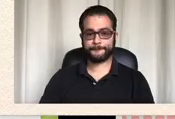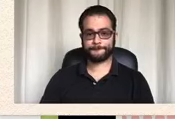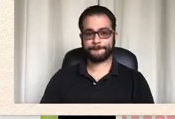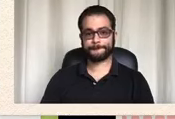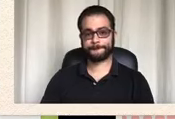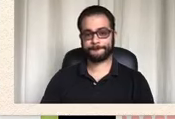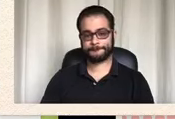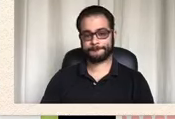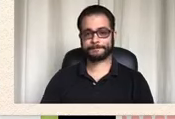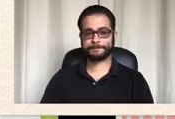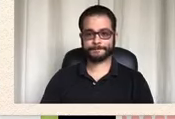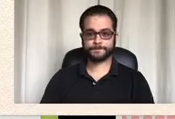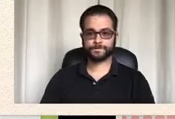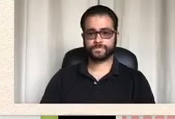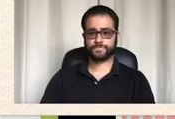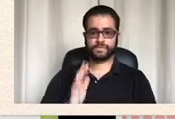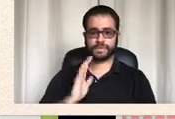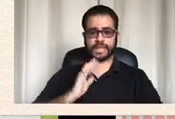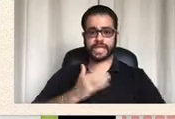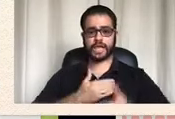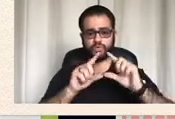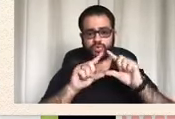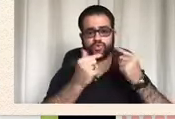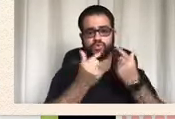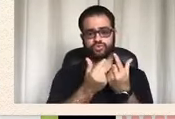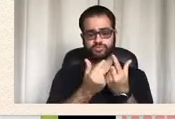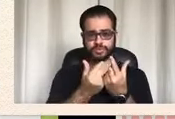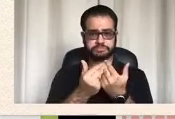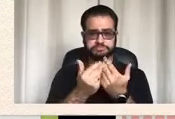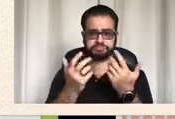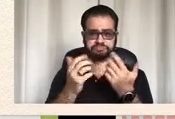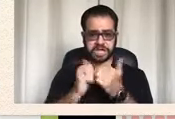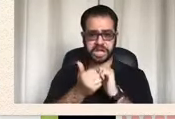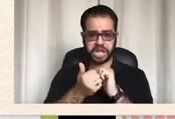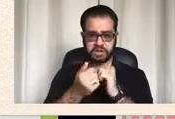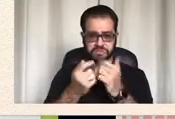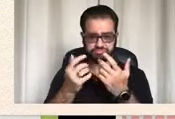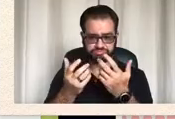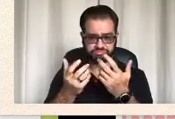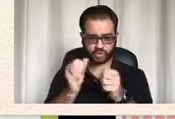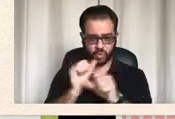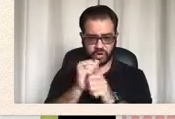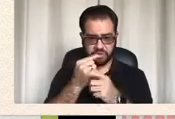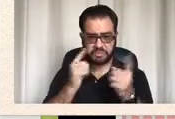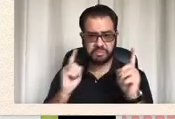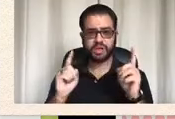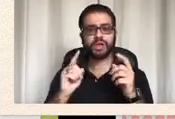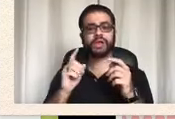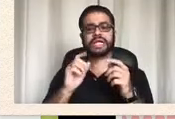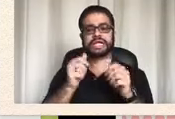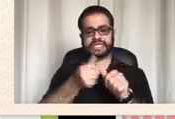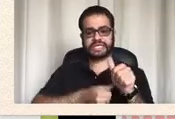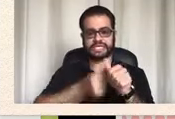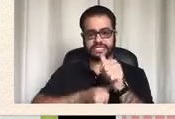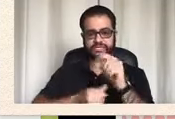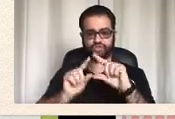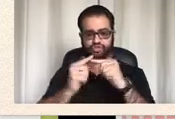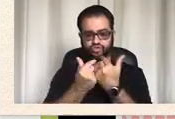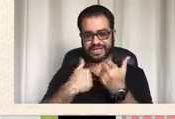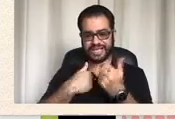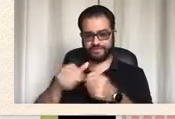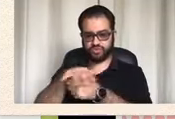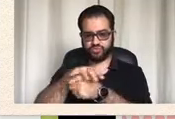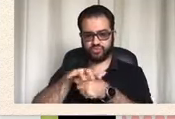our groups, kind of how it works is that our groups have their own local meetings